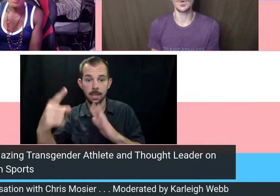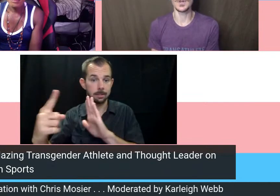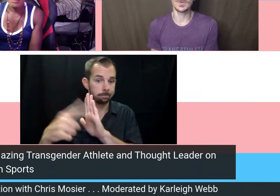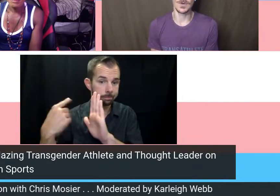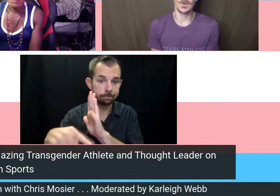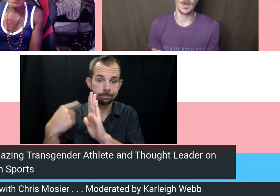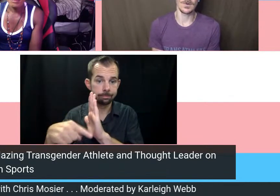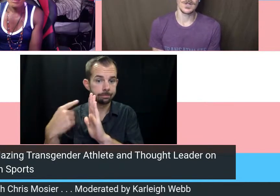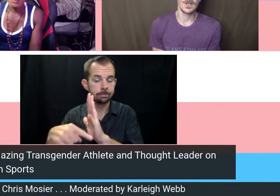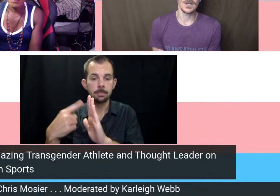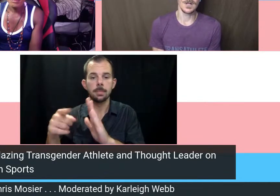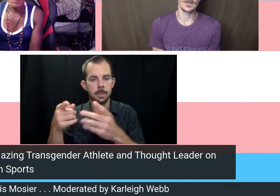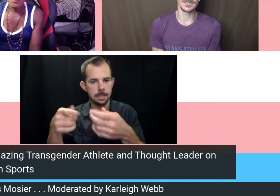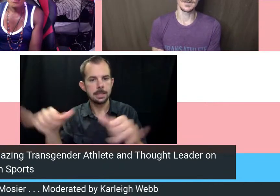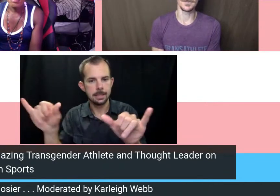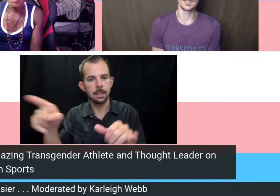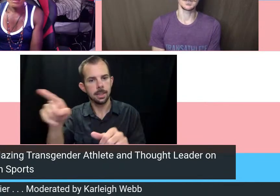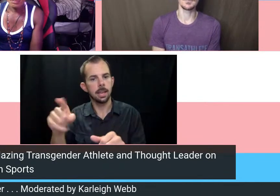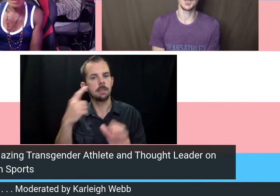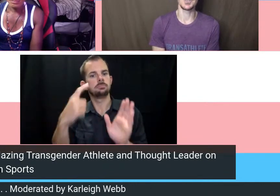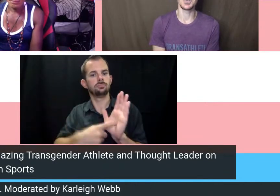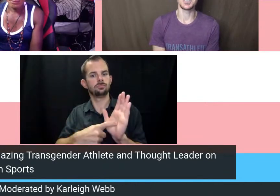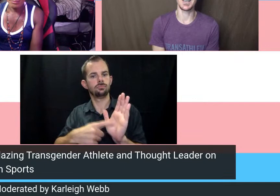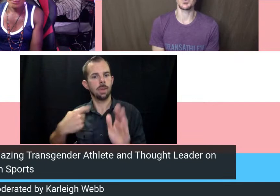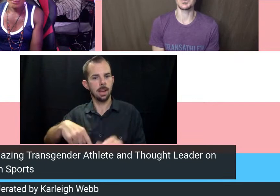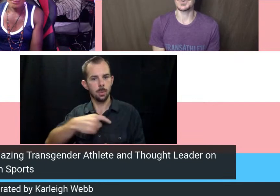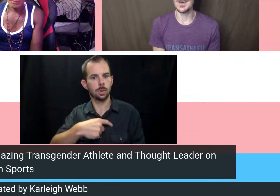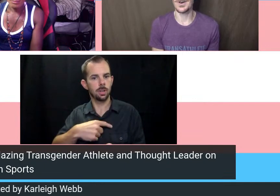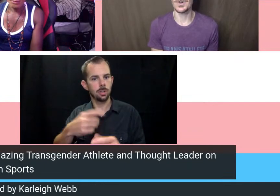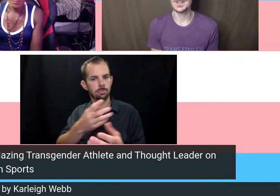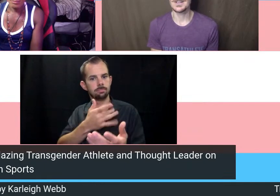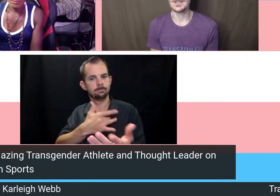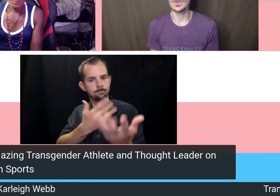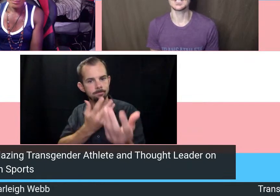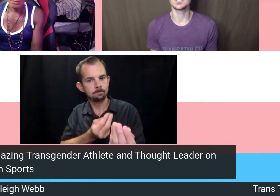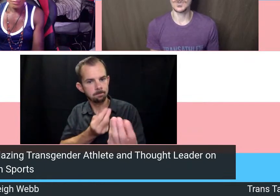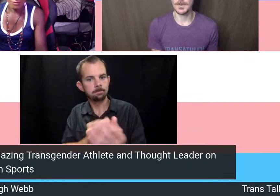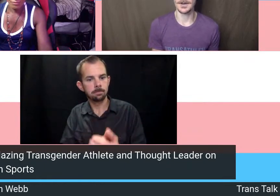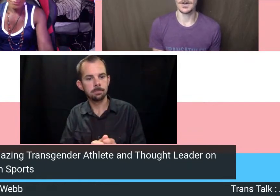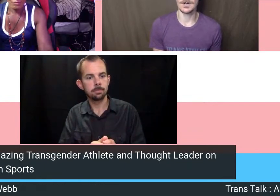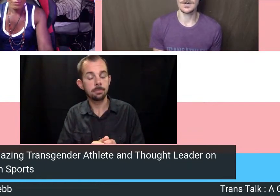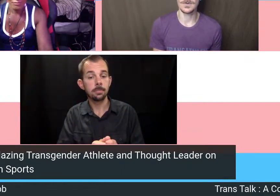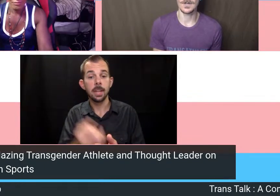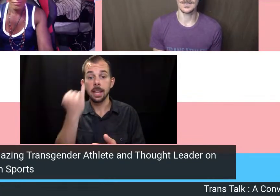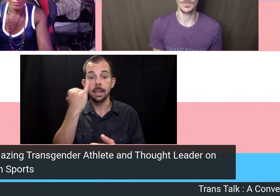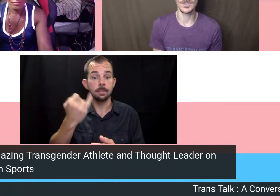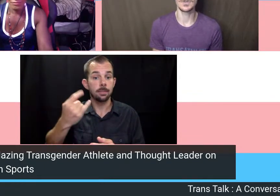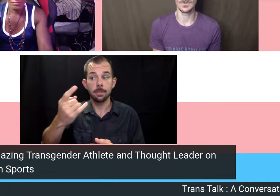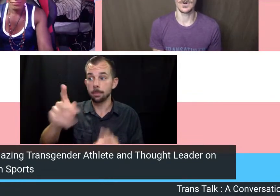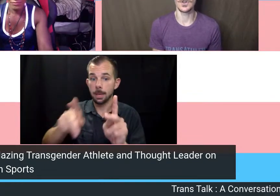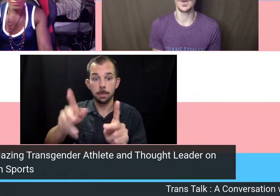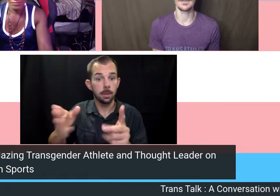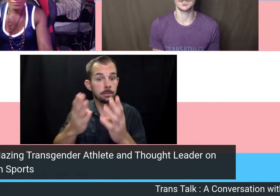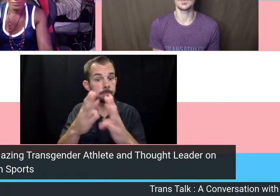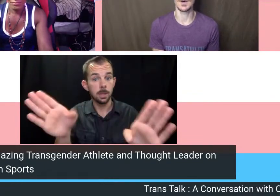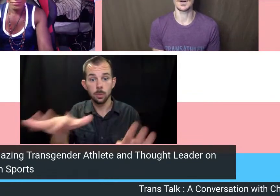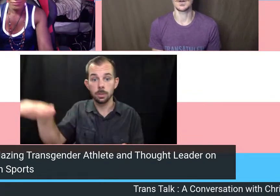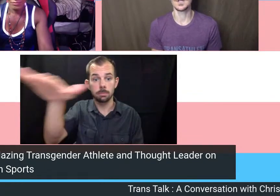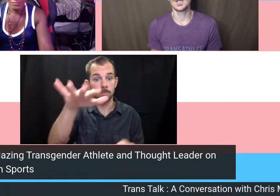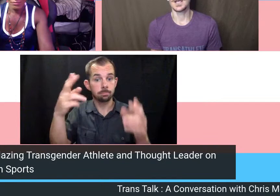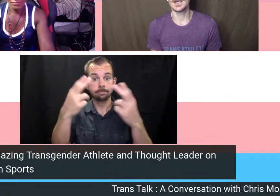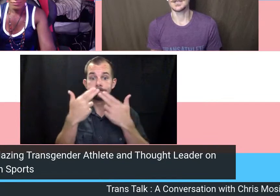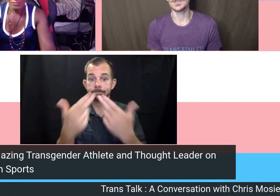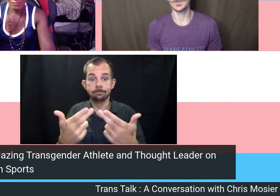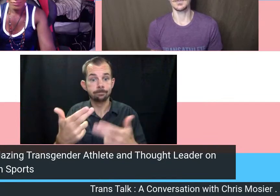you don't know what you don't know. And the difference is that when you know, you need to do better, right? And once you learn, you have to do